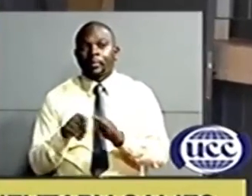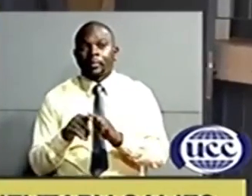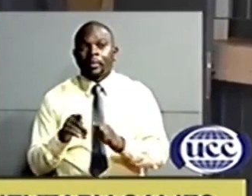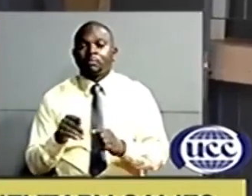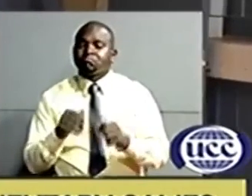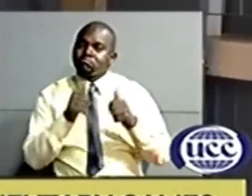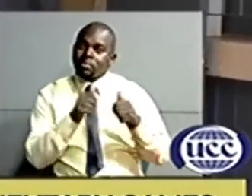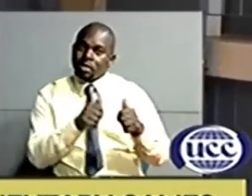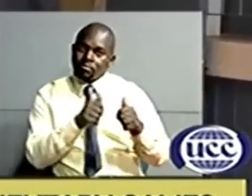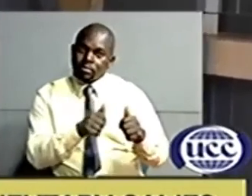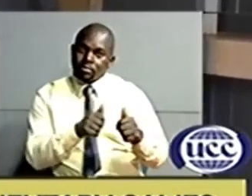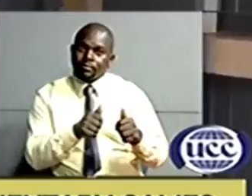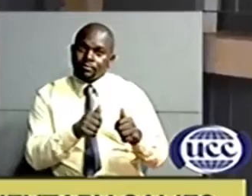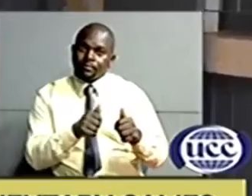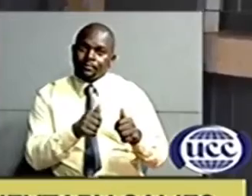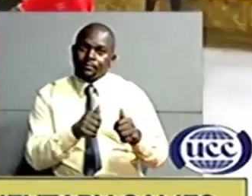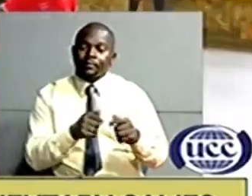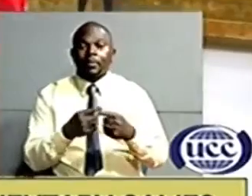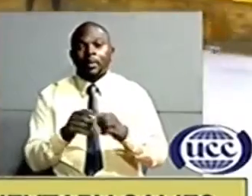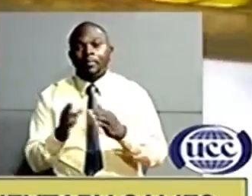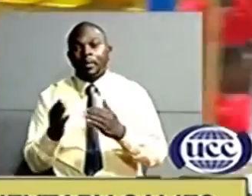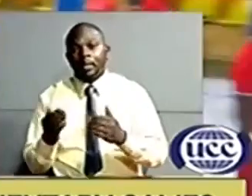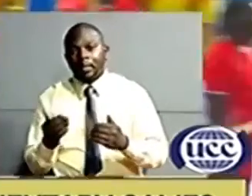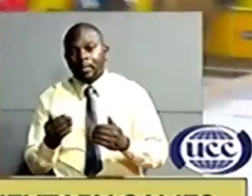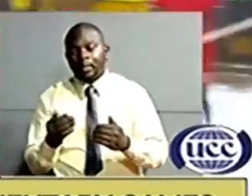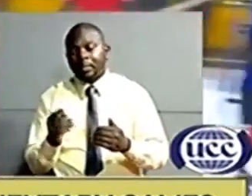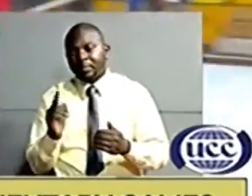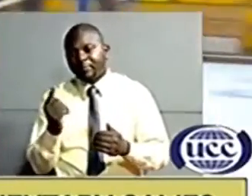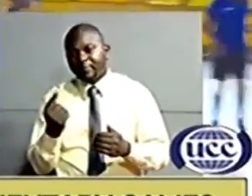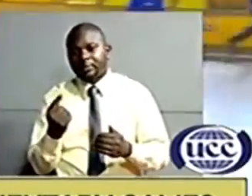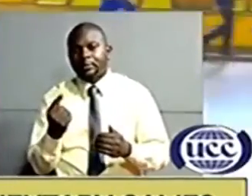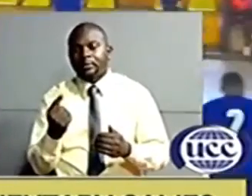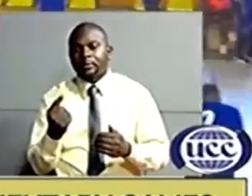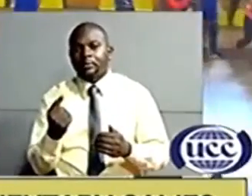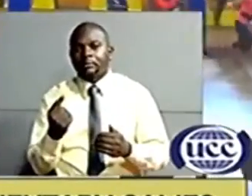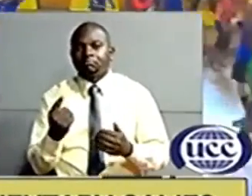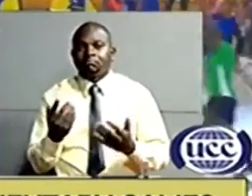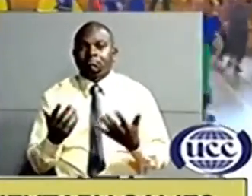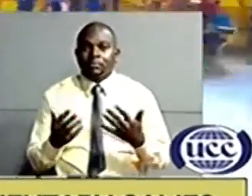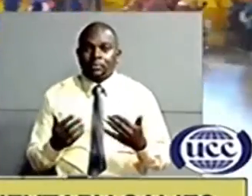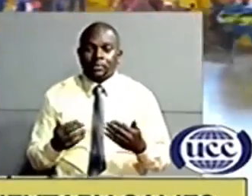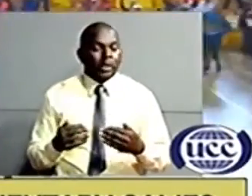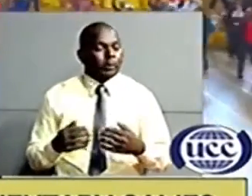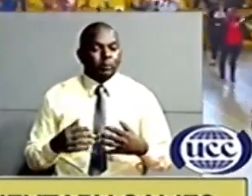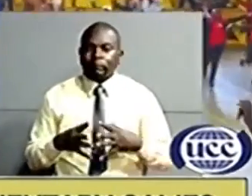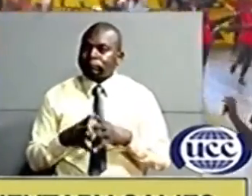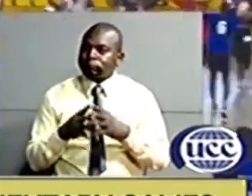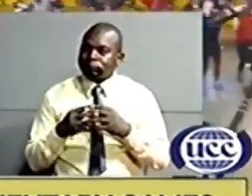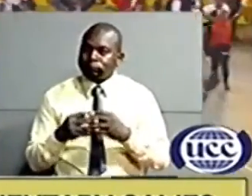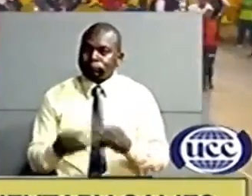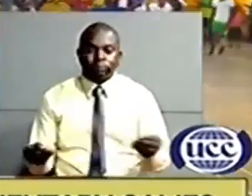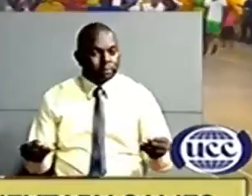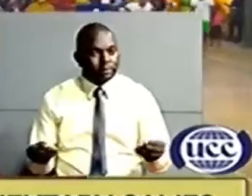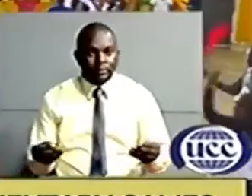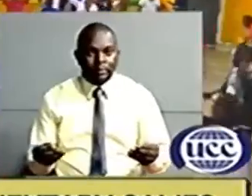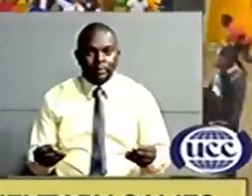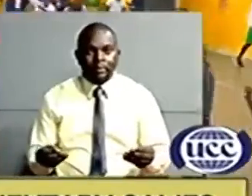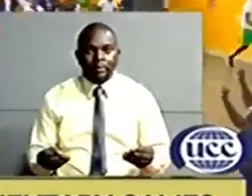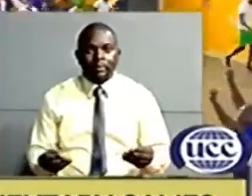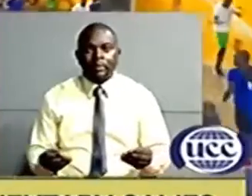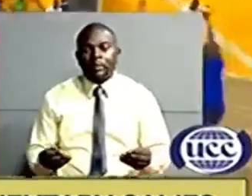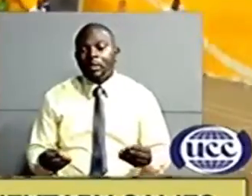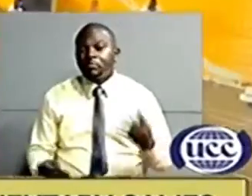good. The first set, we lost it terribly with